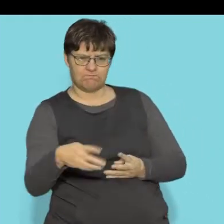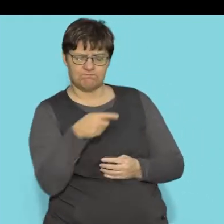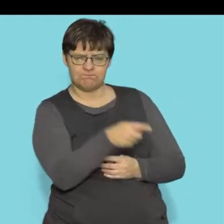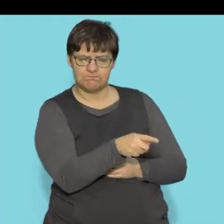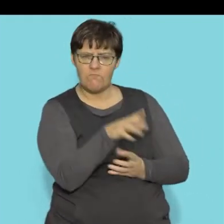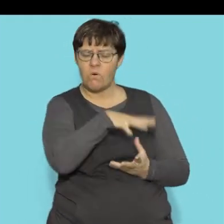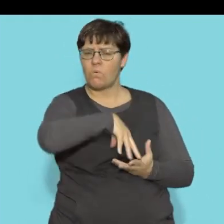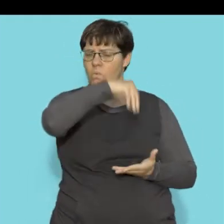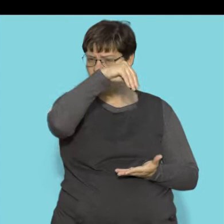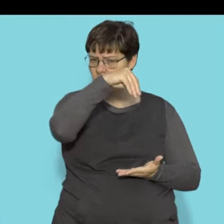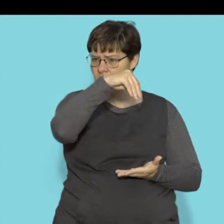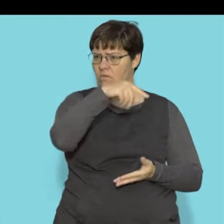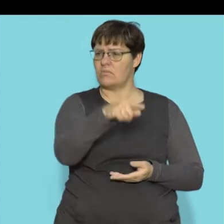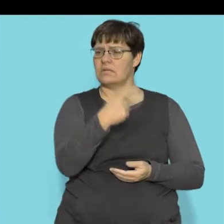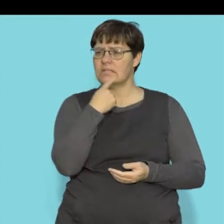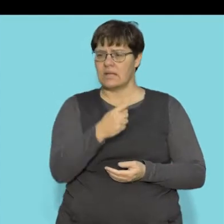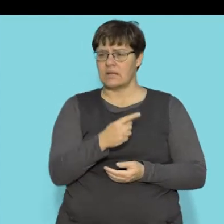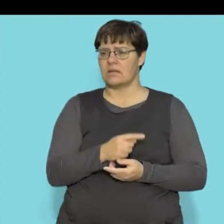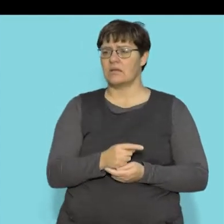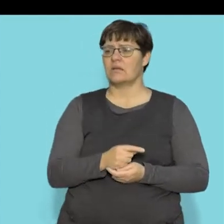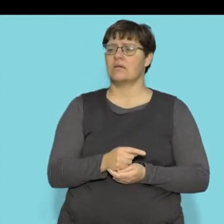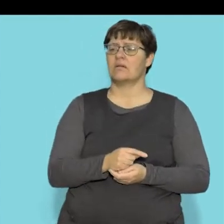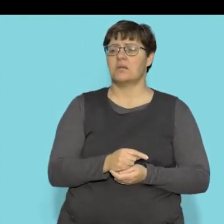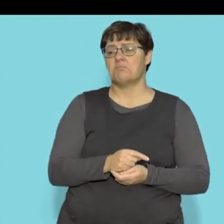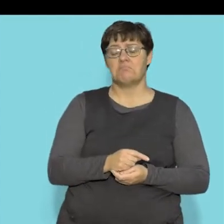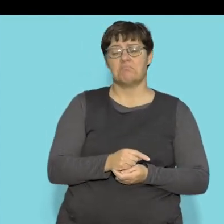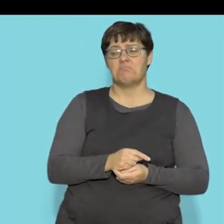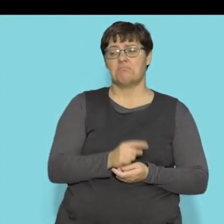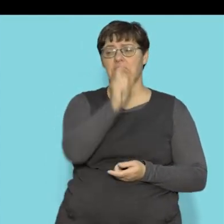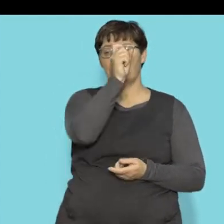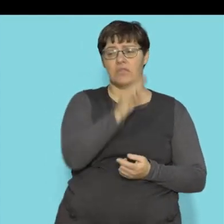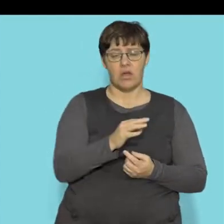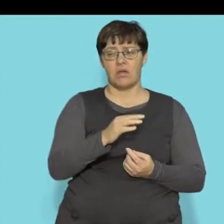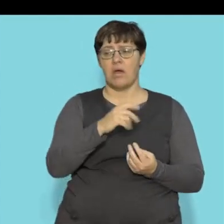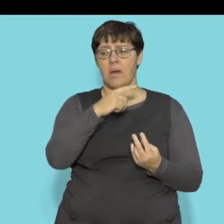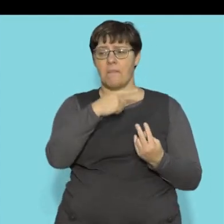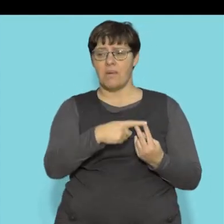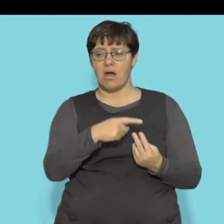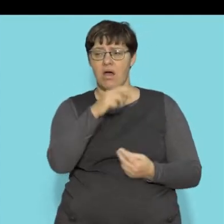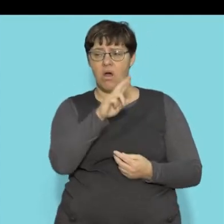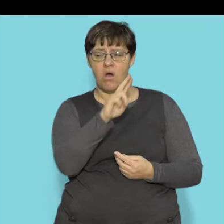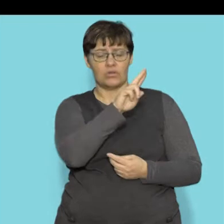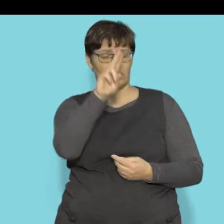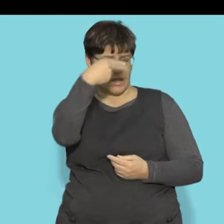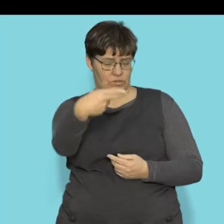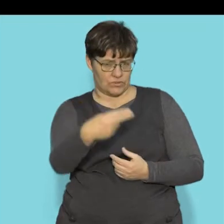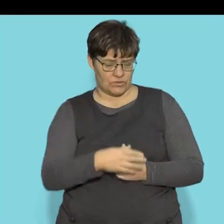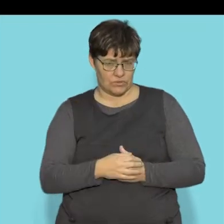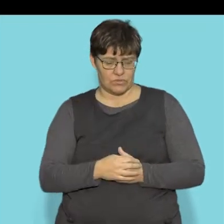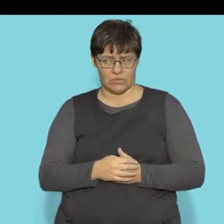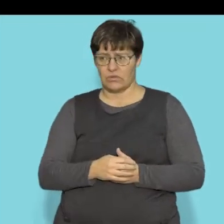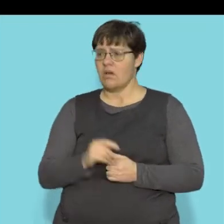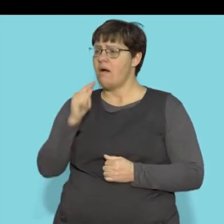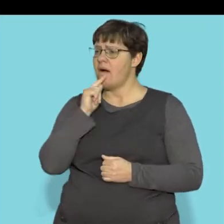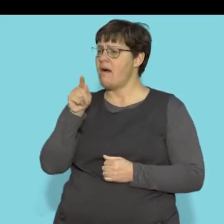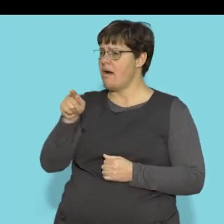formula for a cone, we can see that it is pi r squared h. So in our end goal, we can see that